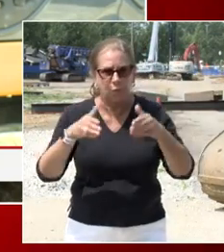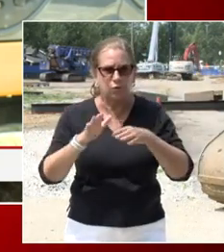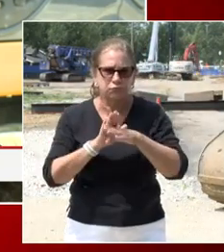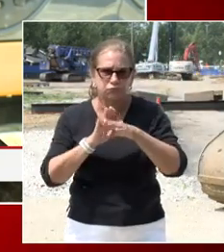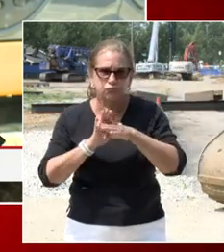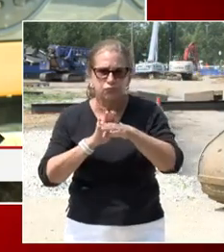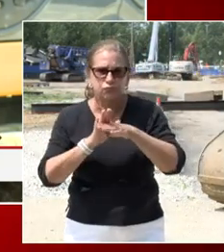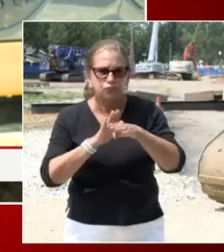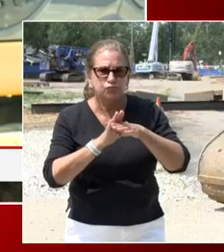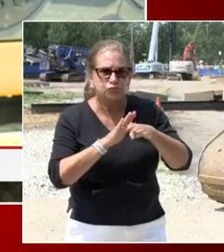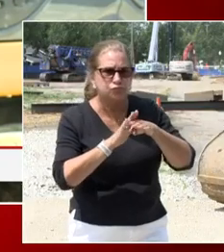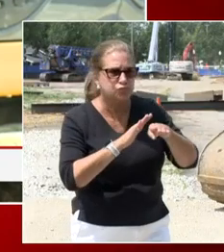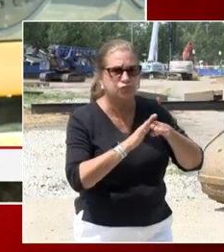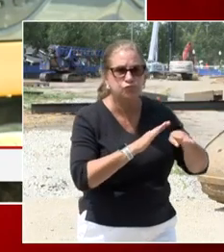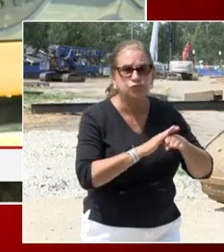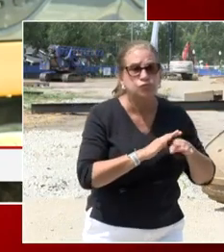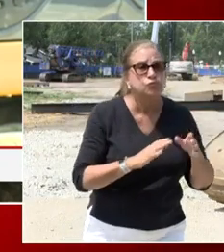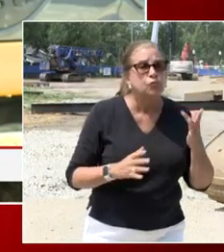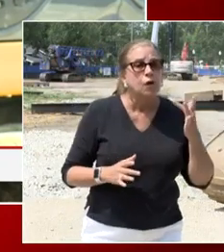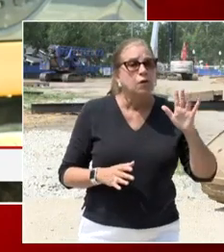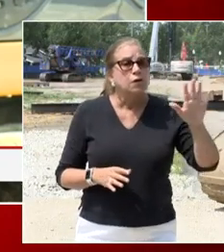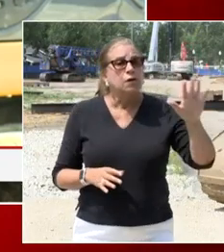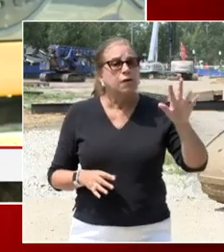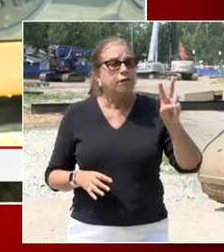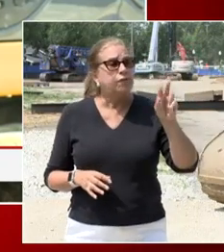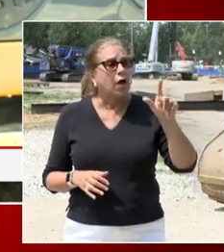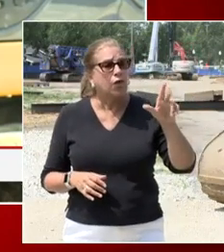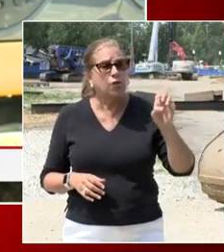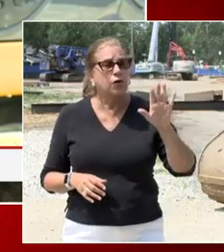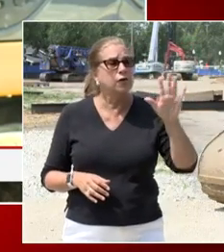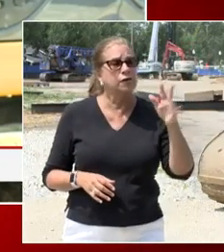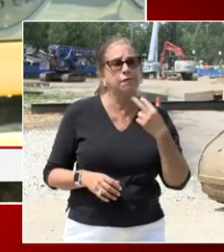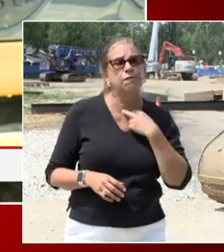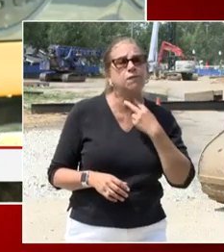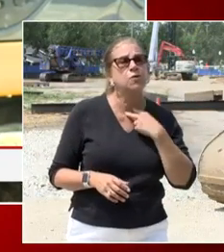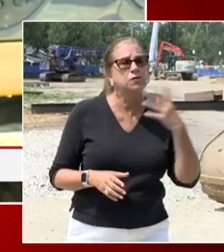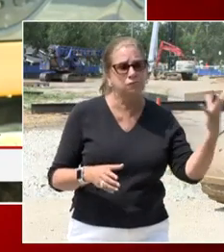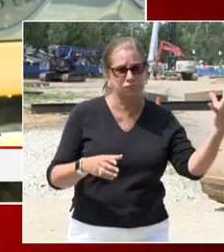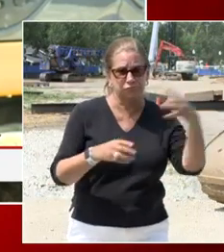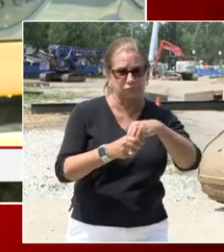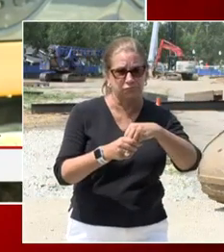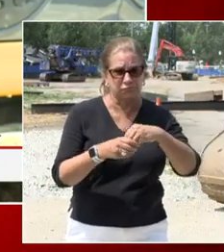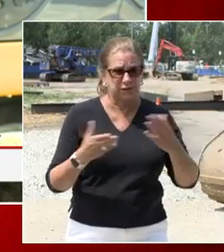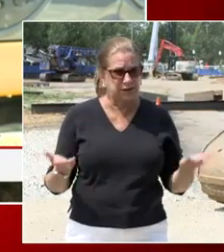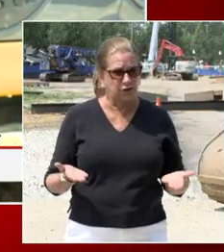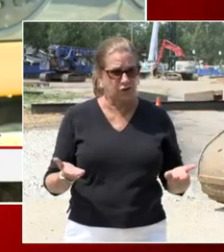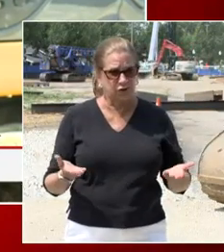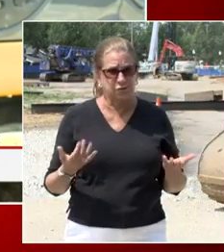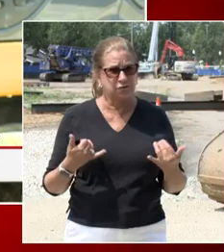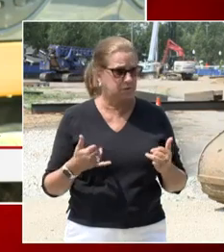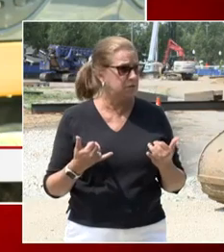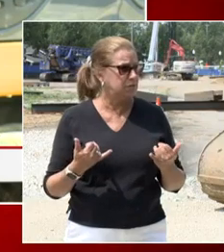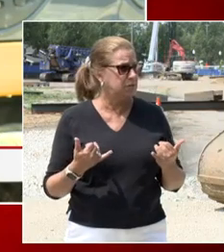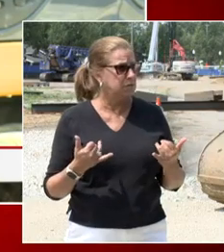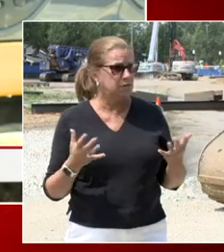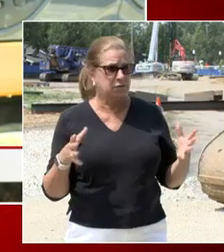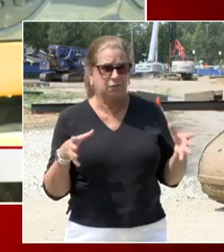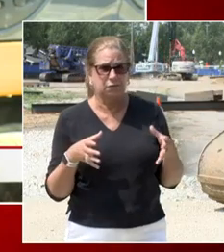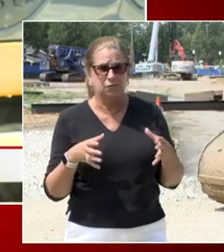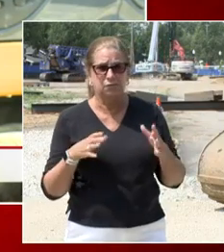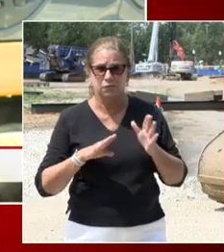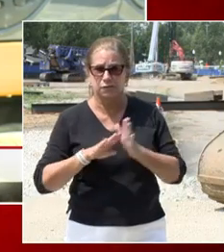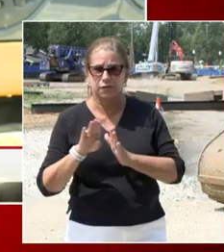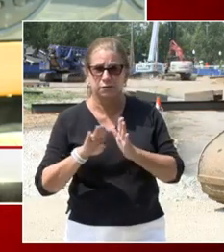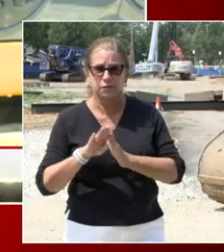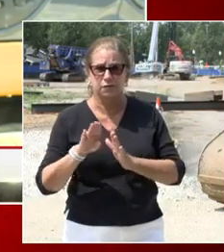valuable voice to the needs that we continue to have. That's my way of saying that they're making sure